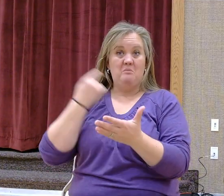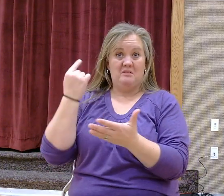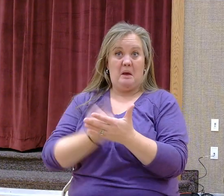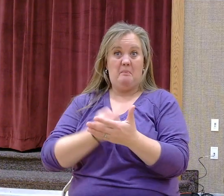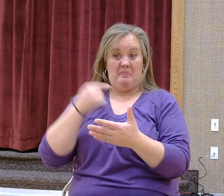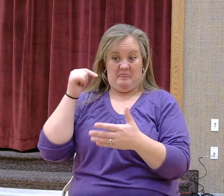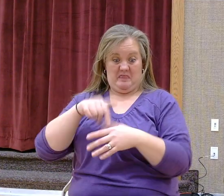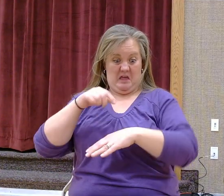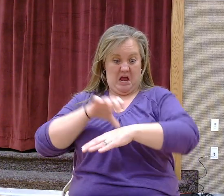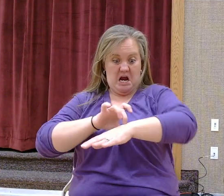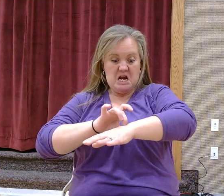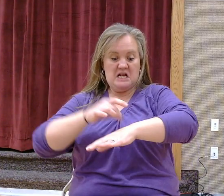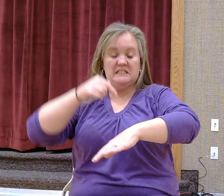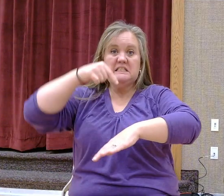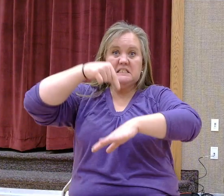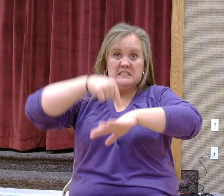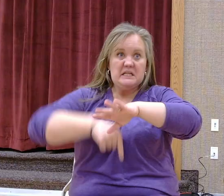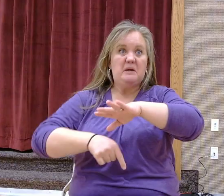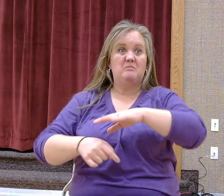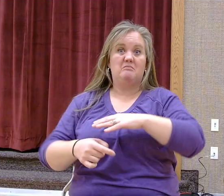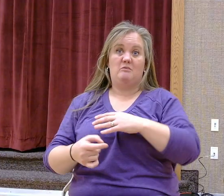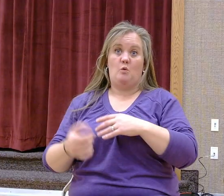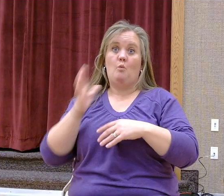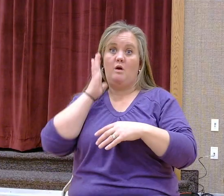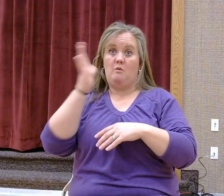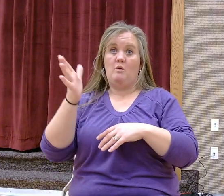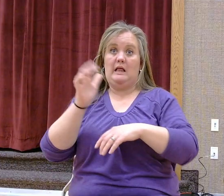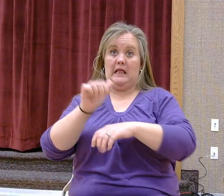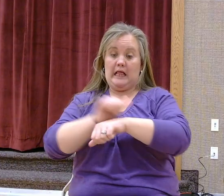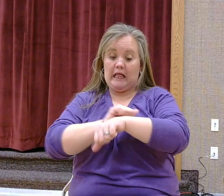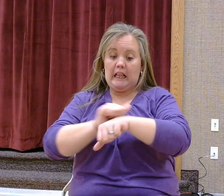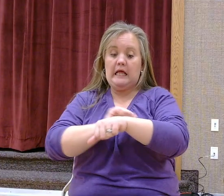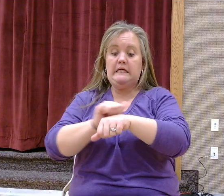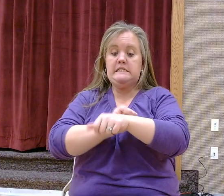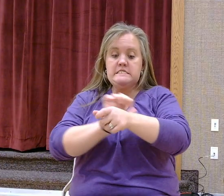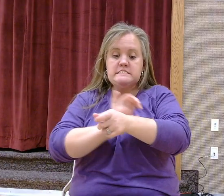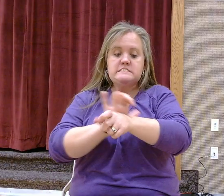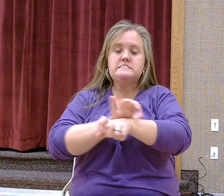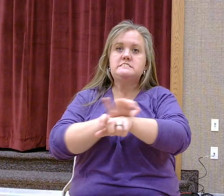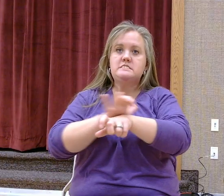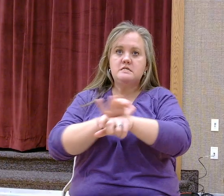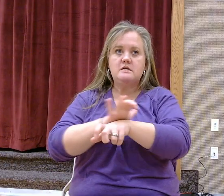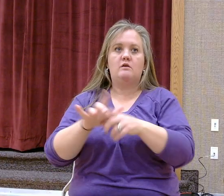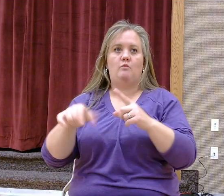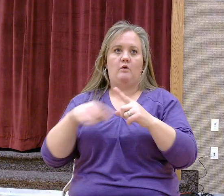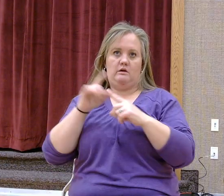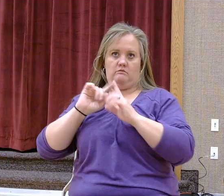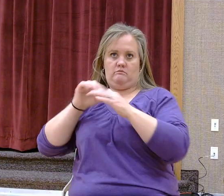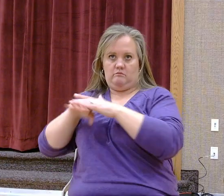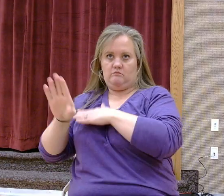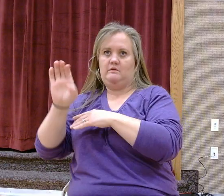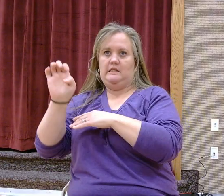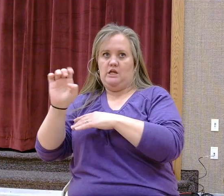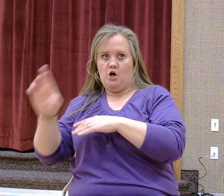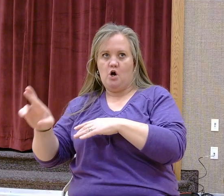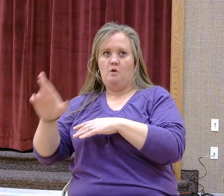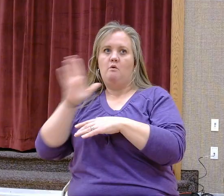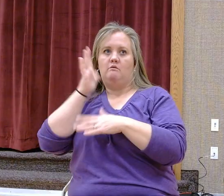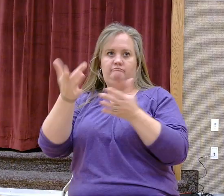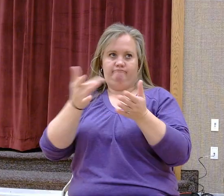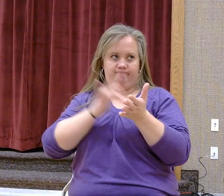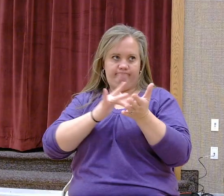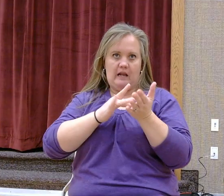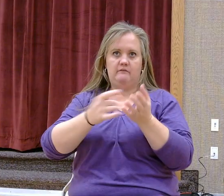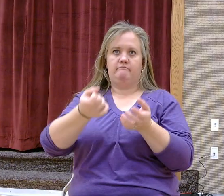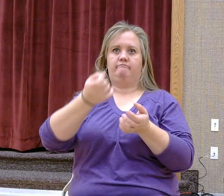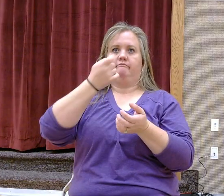anything into any of those. We clean them out when you get to the ER. We start you on some antibiotics called Augmentin, or what